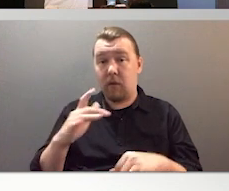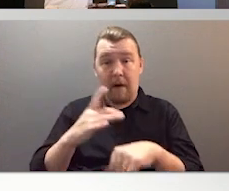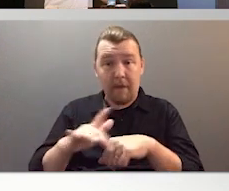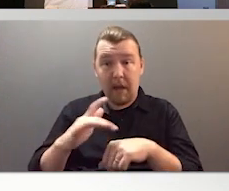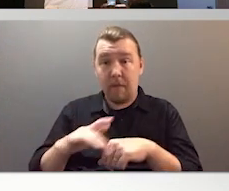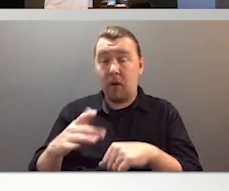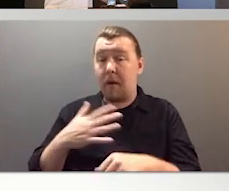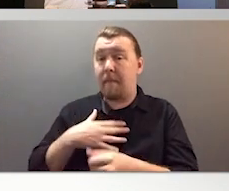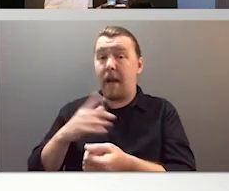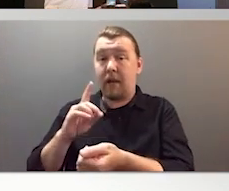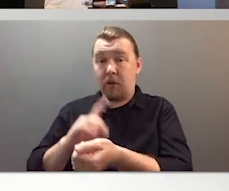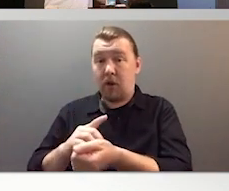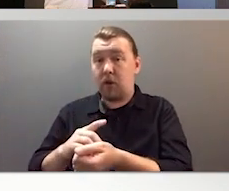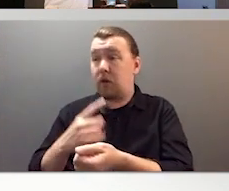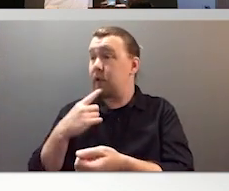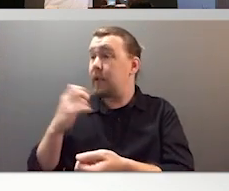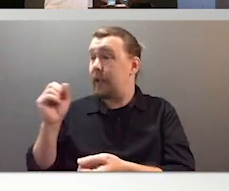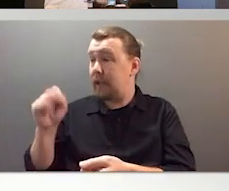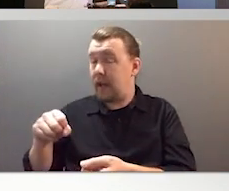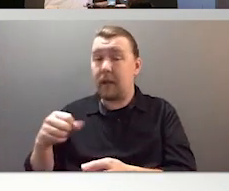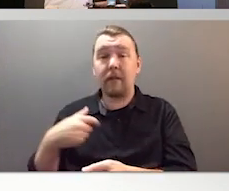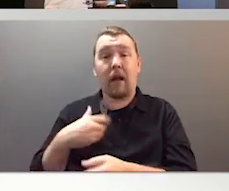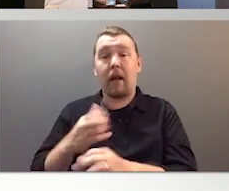when the risk,